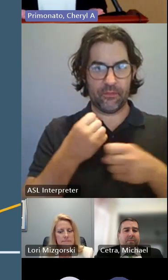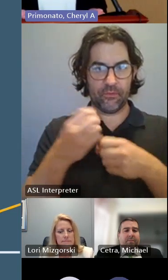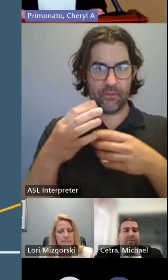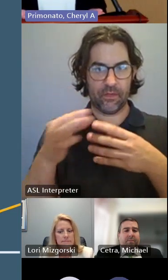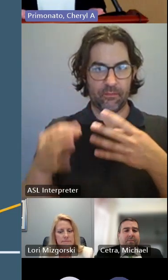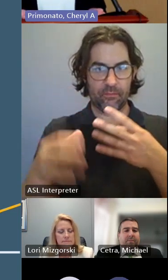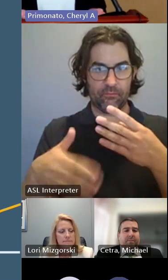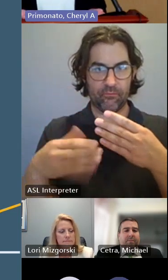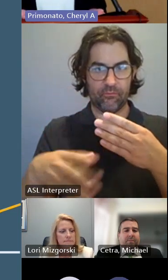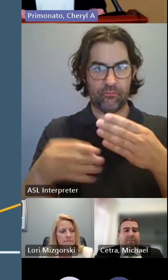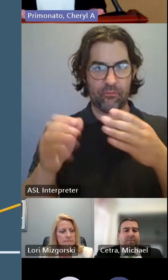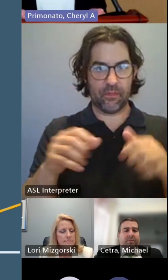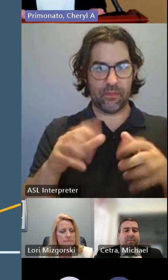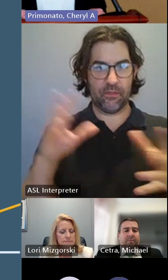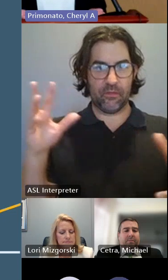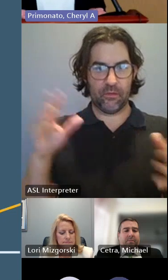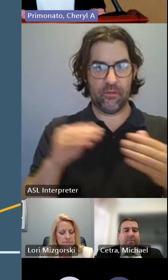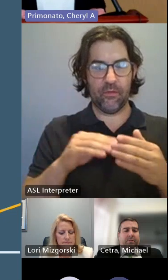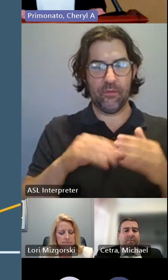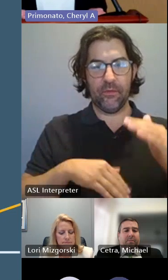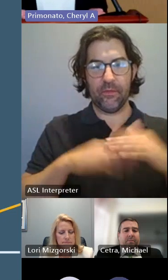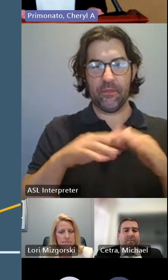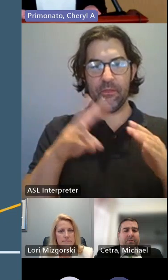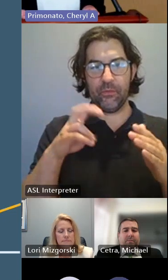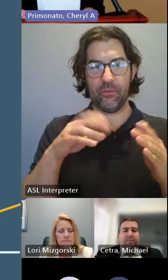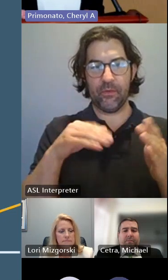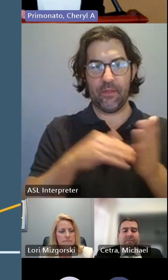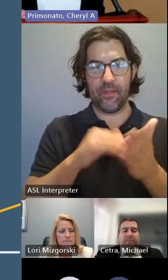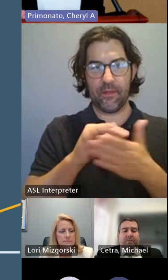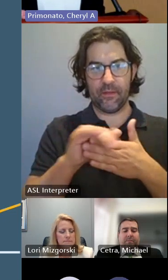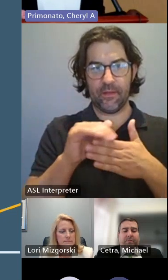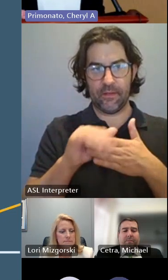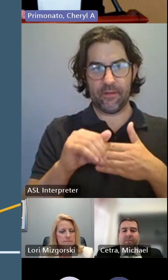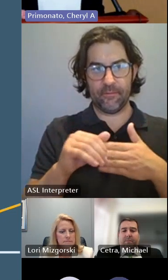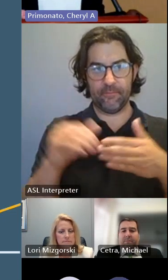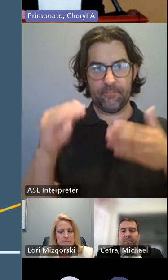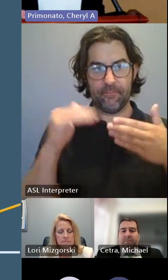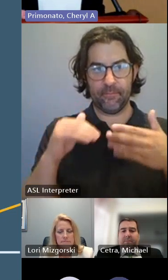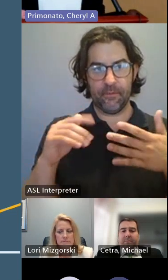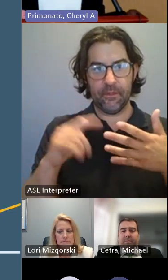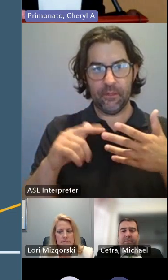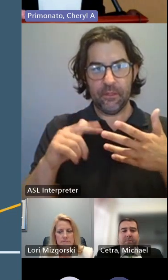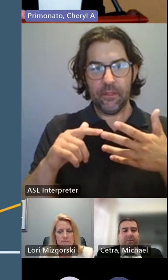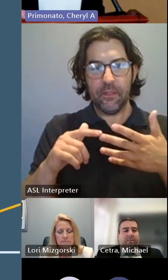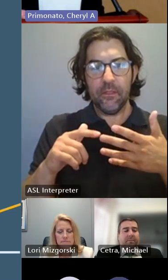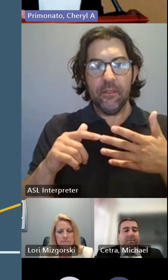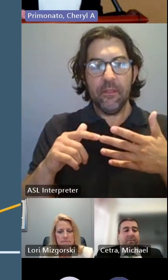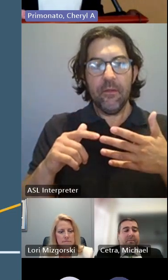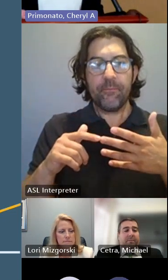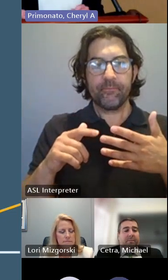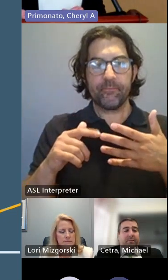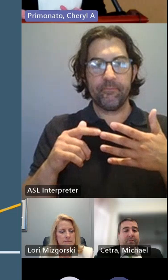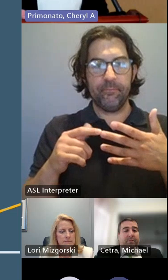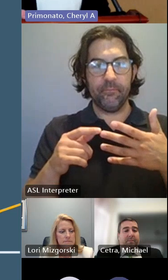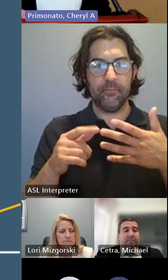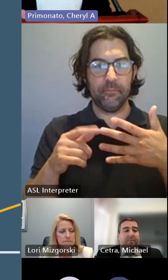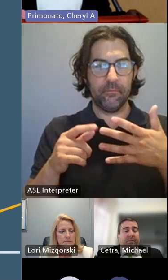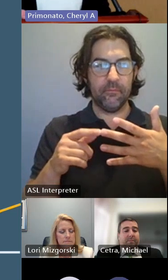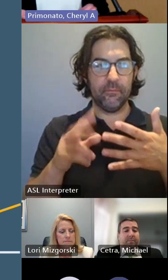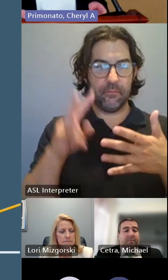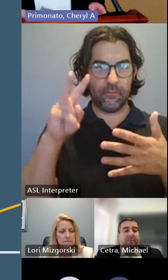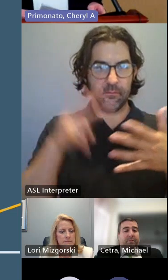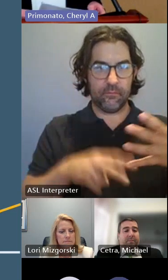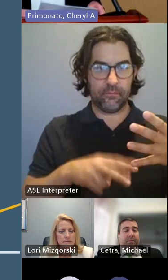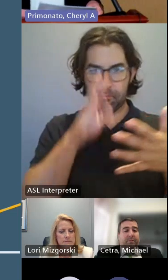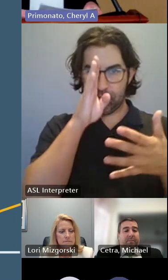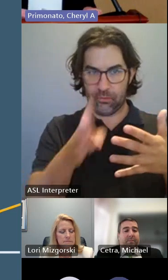at our discretion, with a total not authorized not to exceed amount of $200,000. Last July of 2023, the board